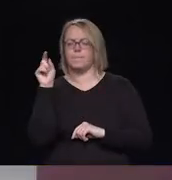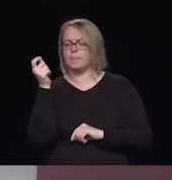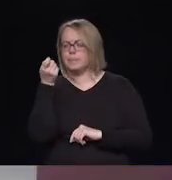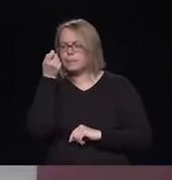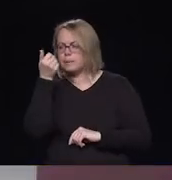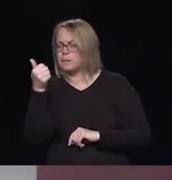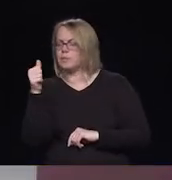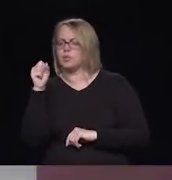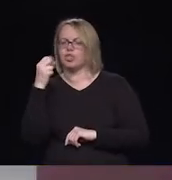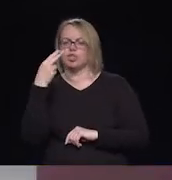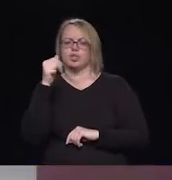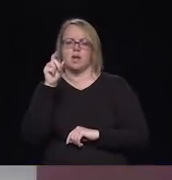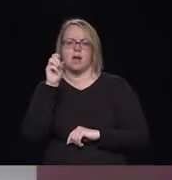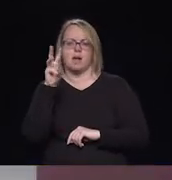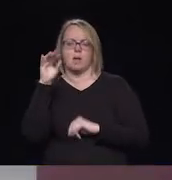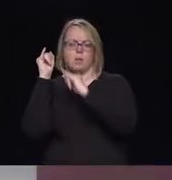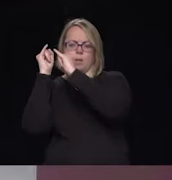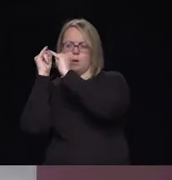on the right.